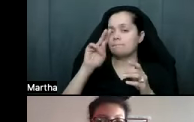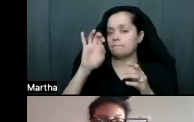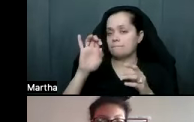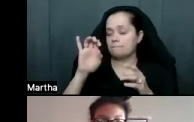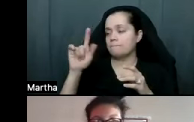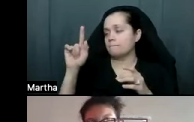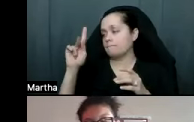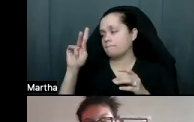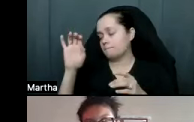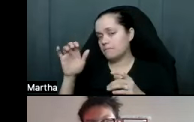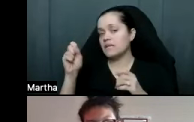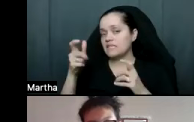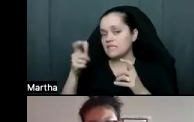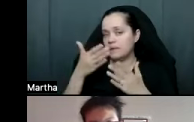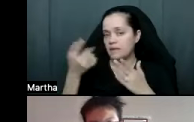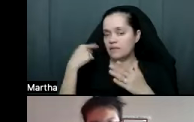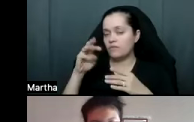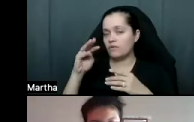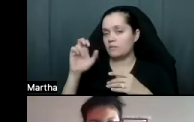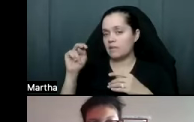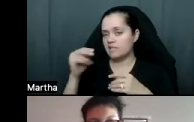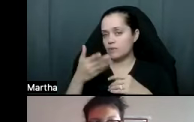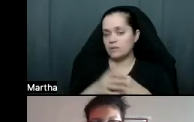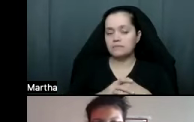is a big deal for Minnesota.